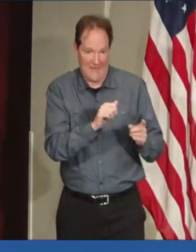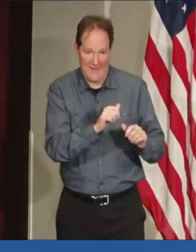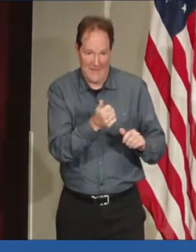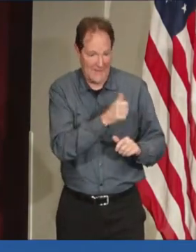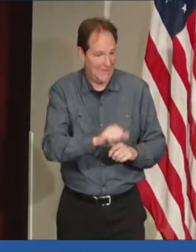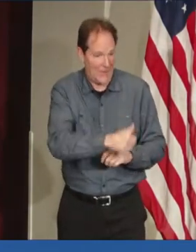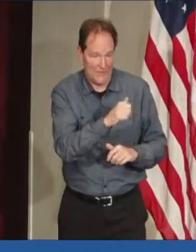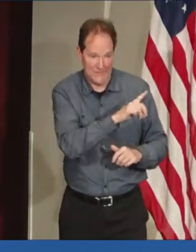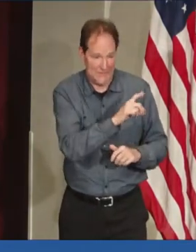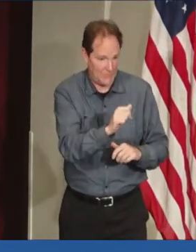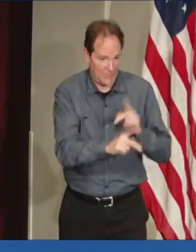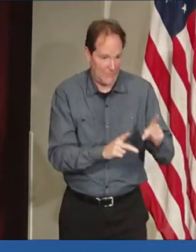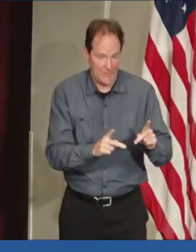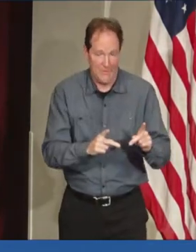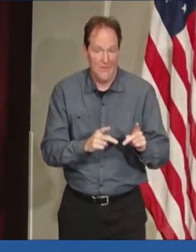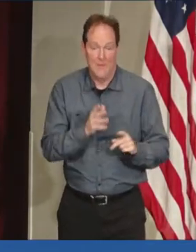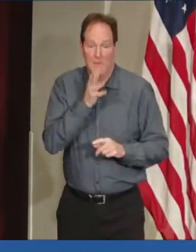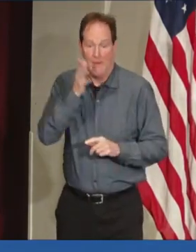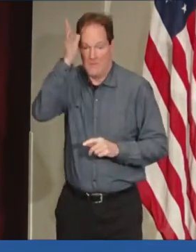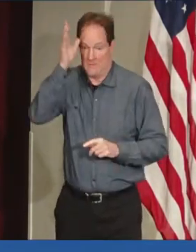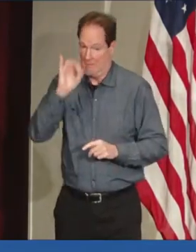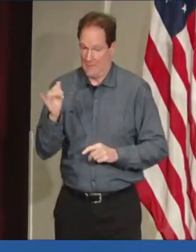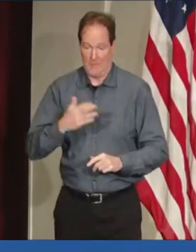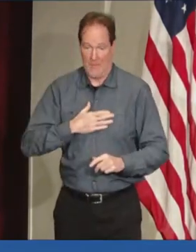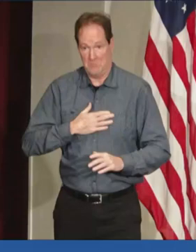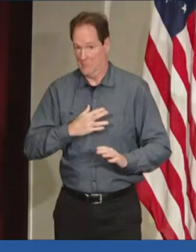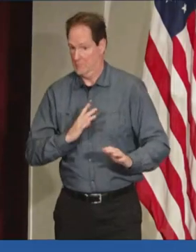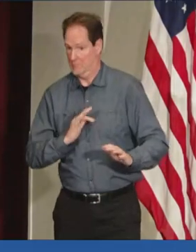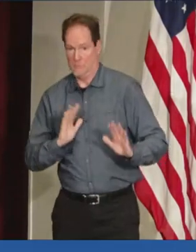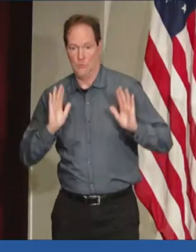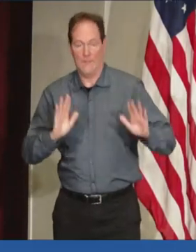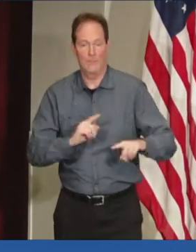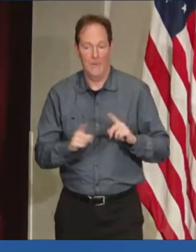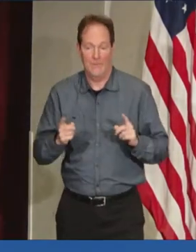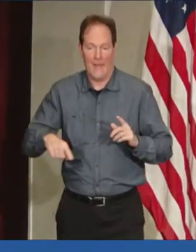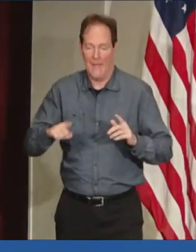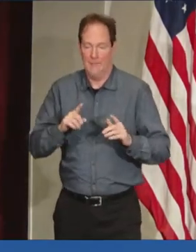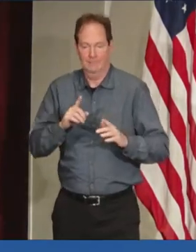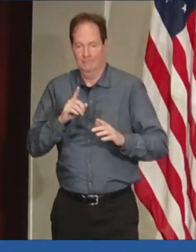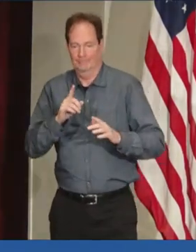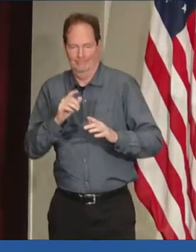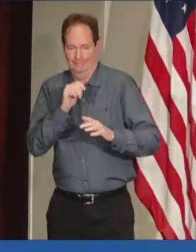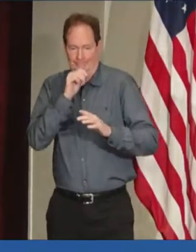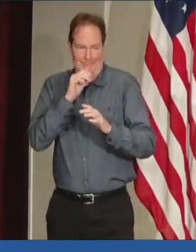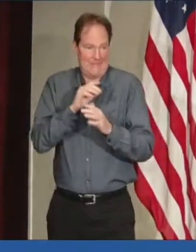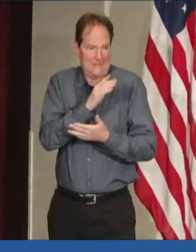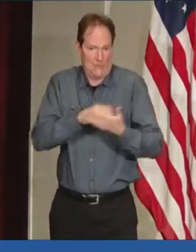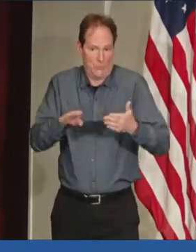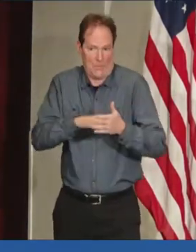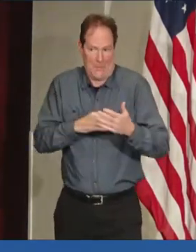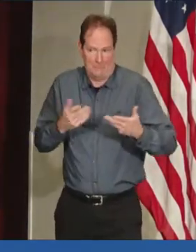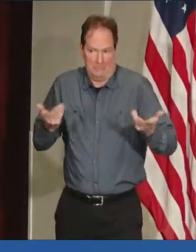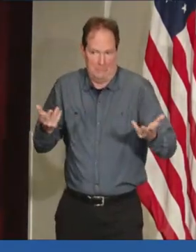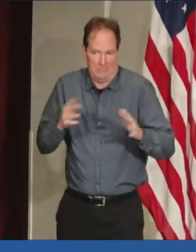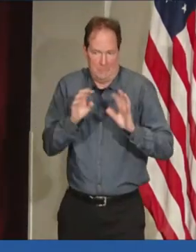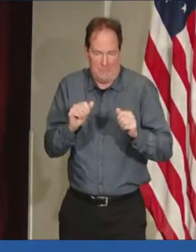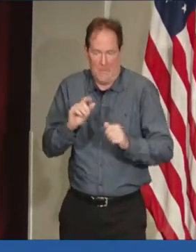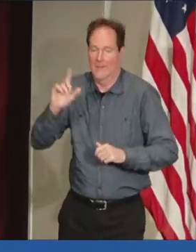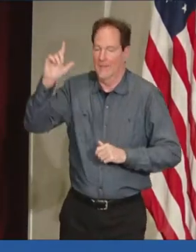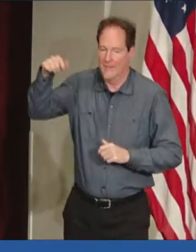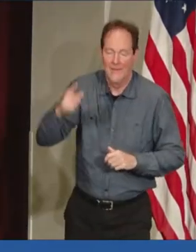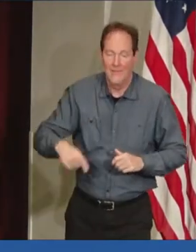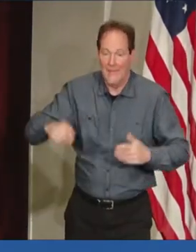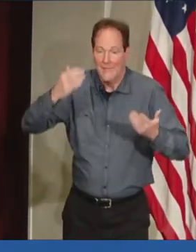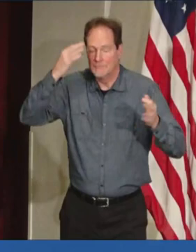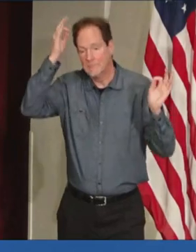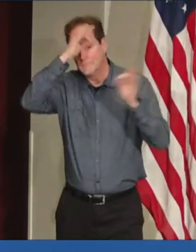Your parents, like mine, who were great, but they didn't talk about discrimination until later on. It was like, this happened, well, they didn't know better.